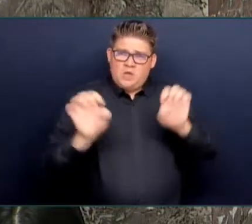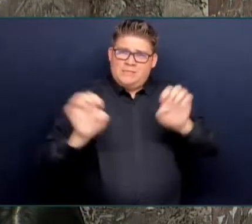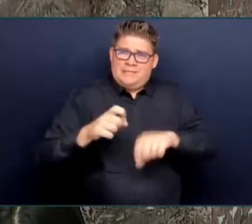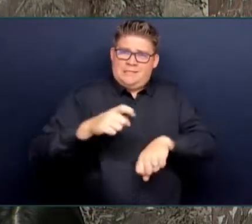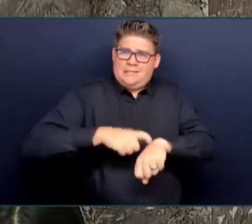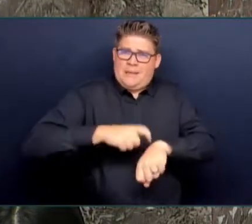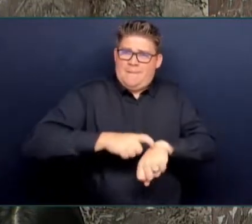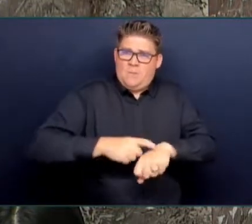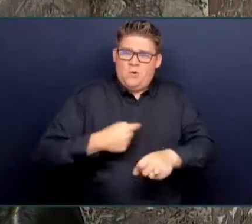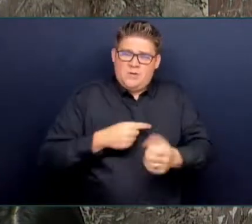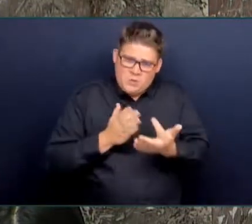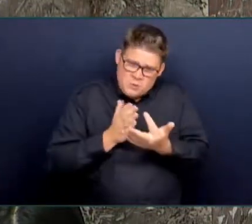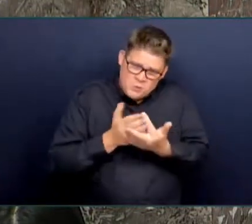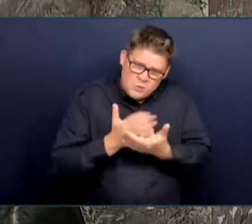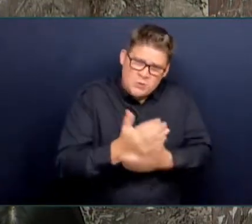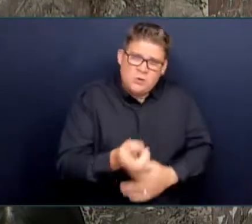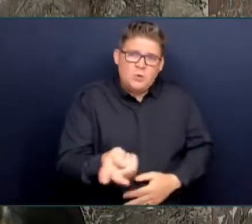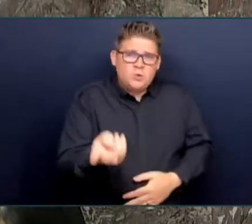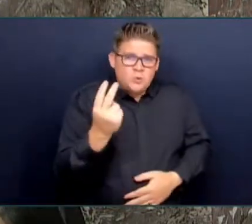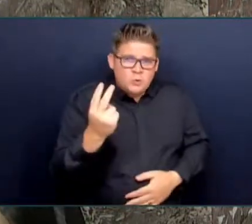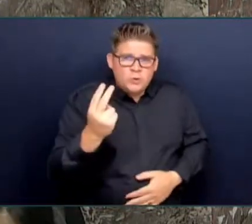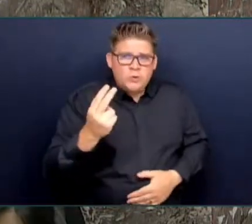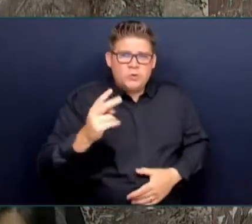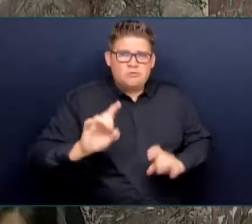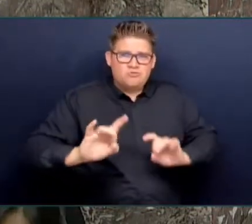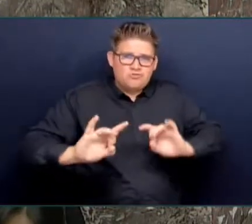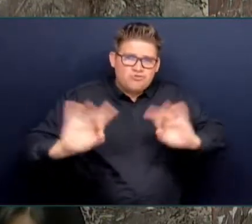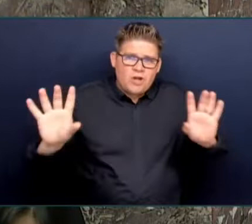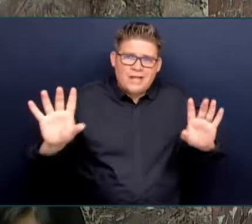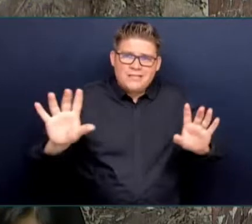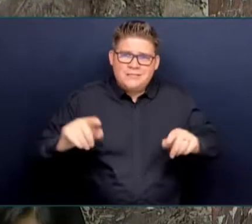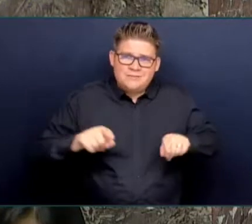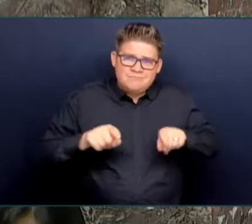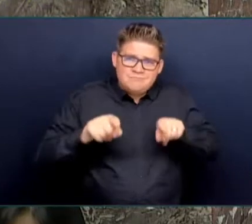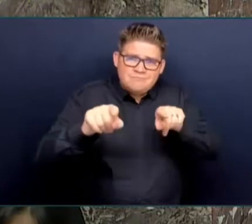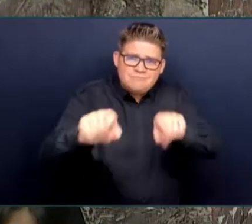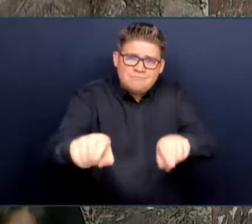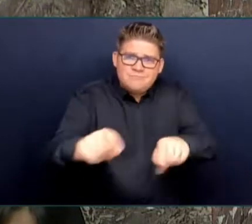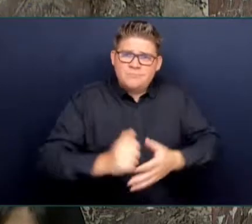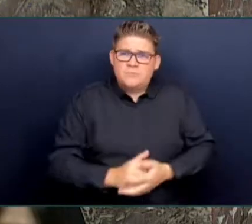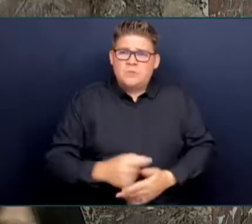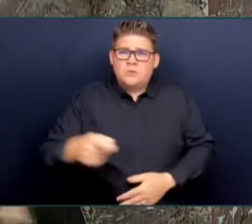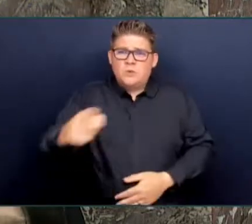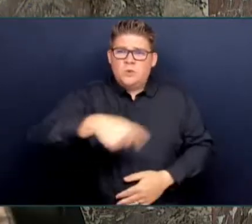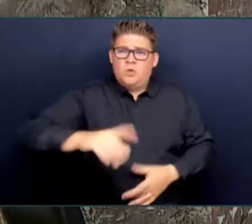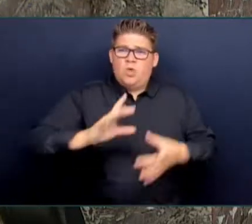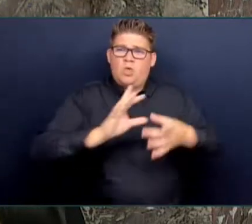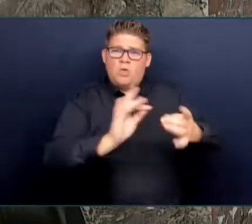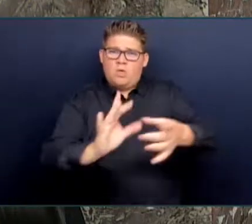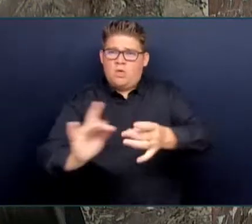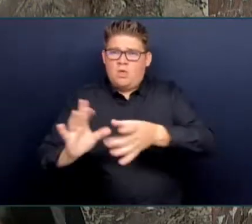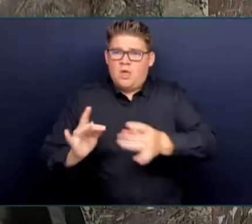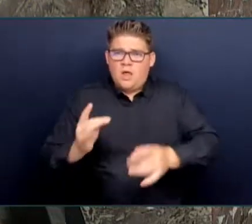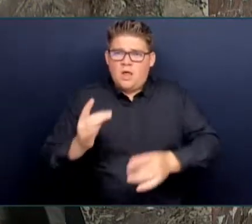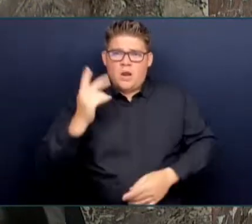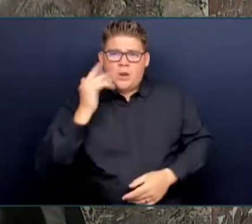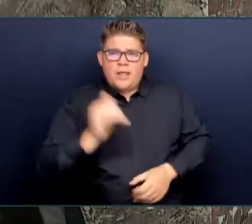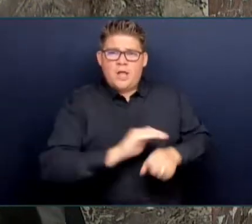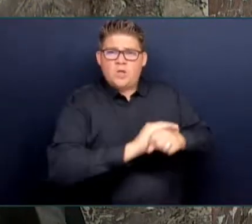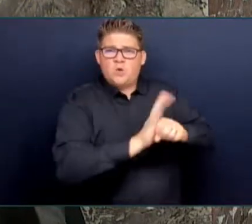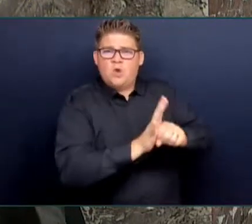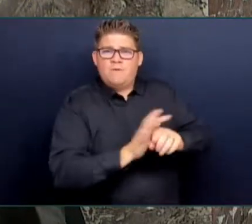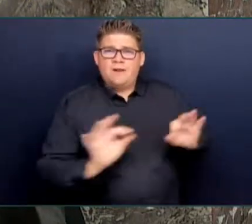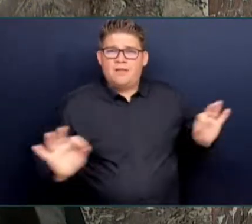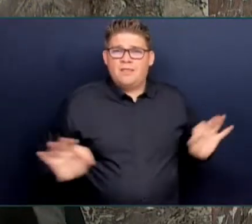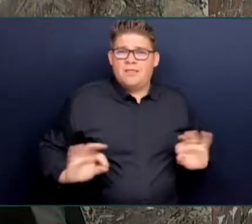didn't exist, as if it's not there, as if COVID-19 is still not an international health emergency and a pandemic in BC, which it is, as